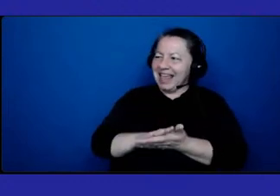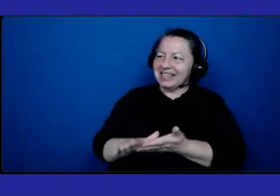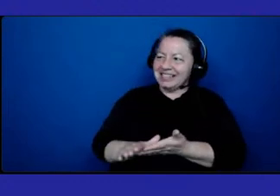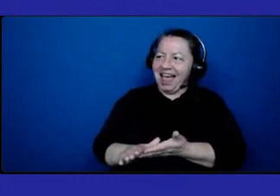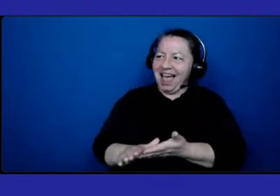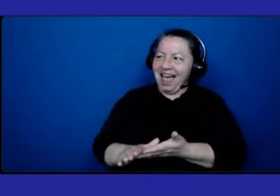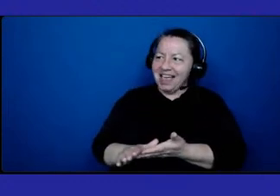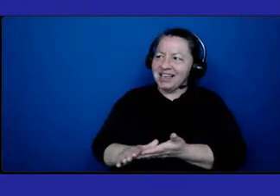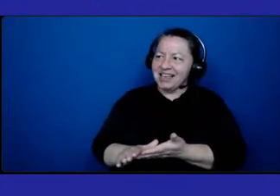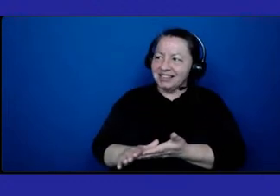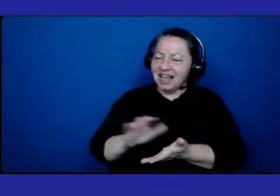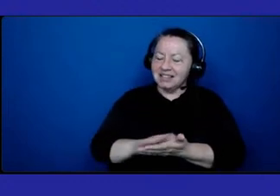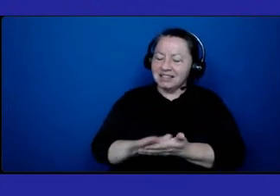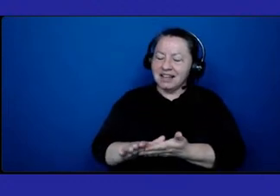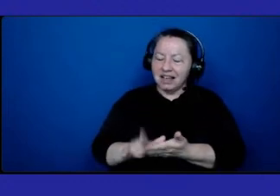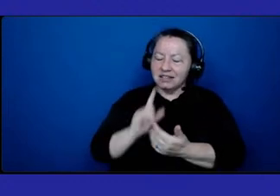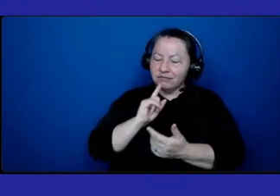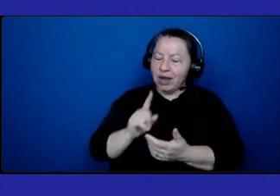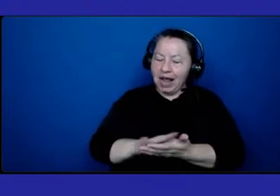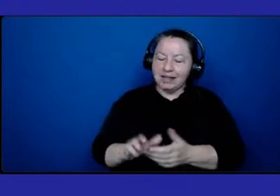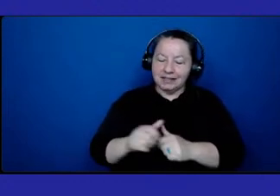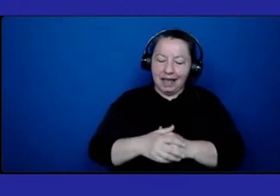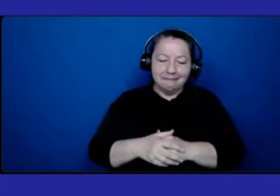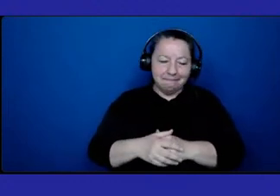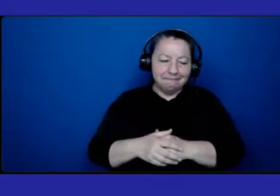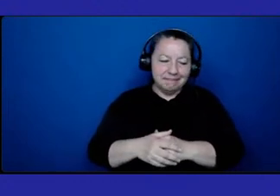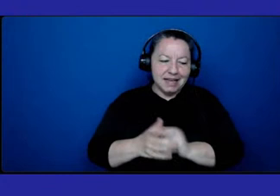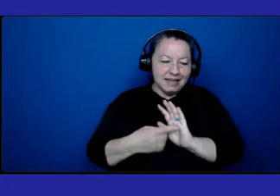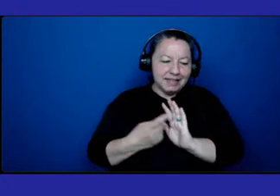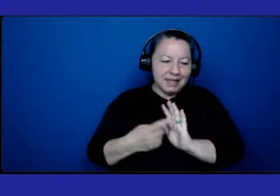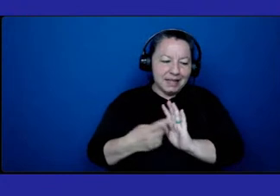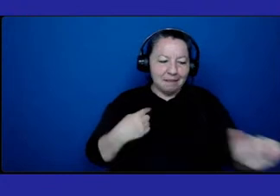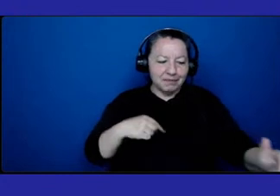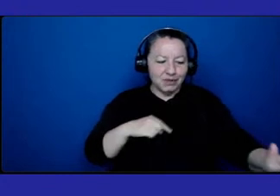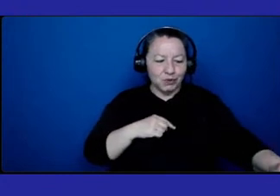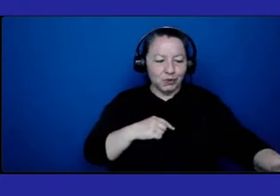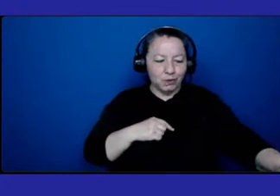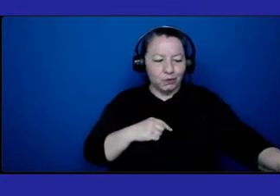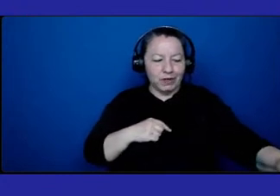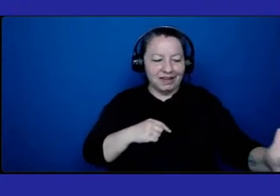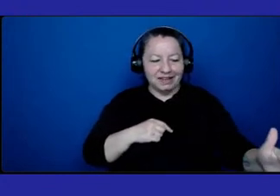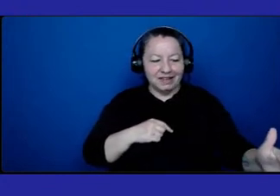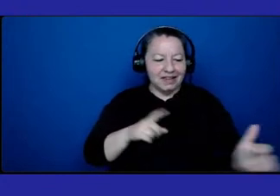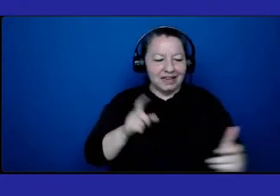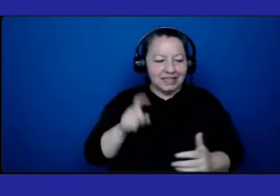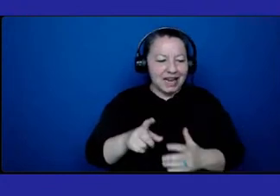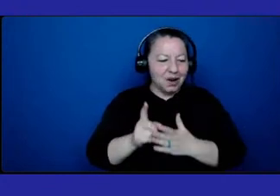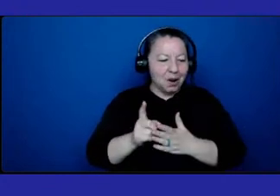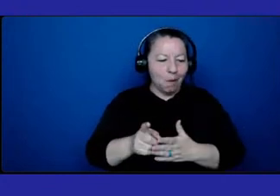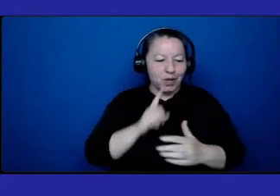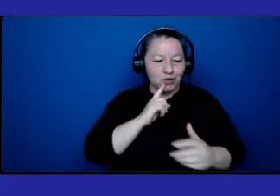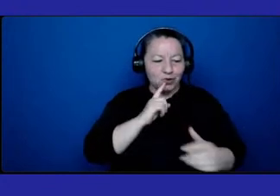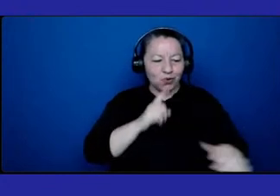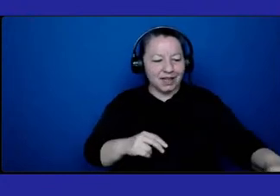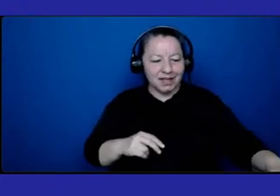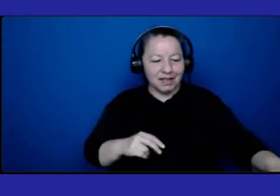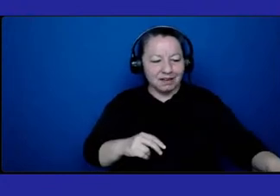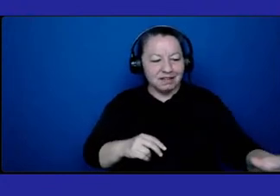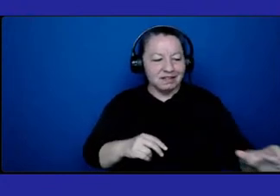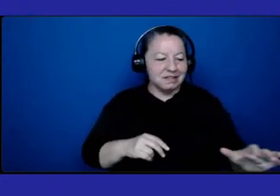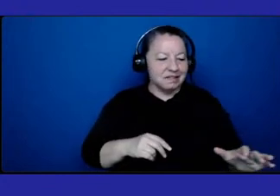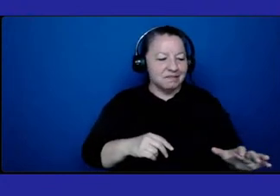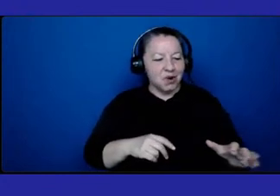nice. Sometimes... We take a moment to look over our shoulder too to see where we've been,